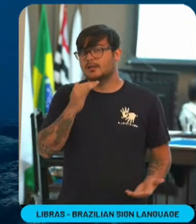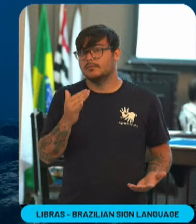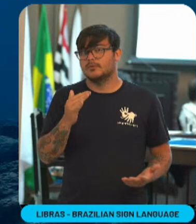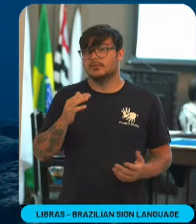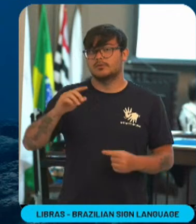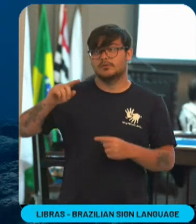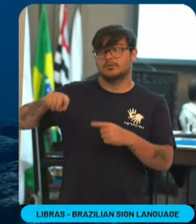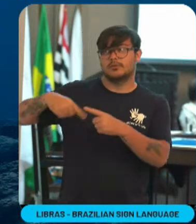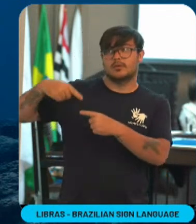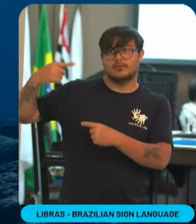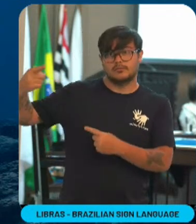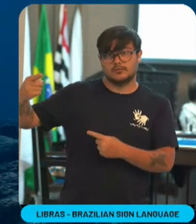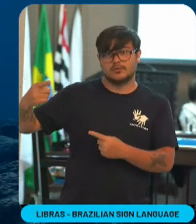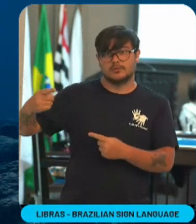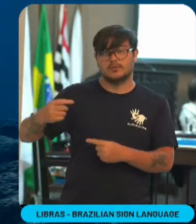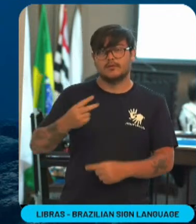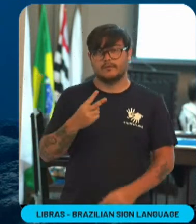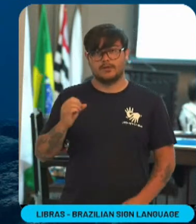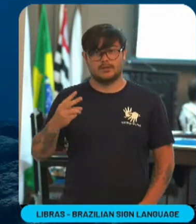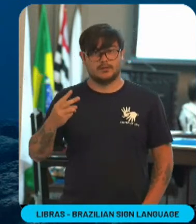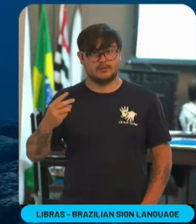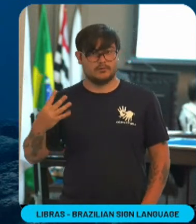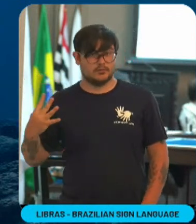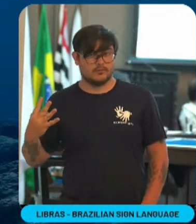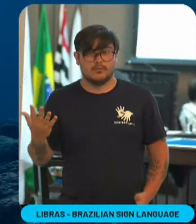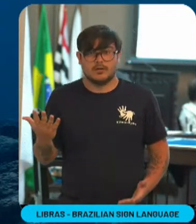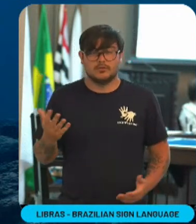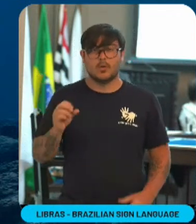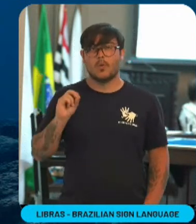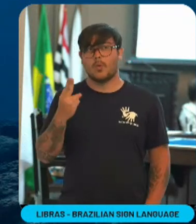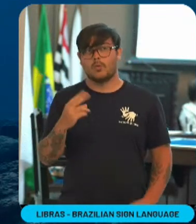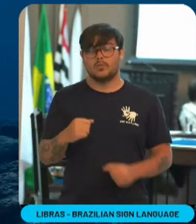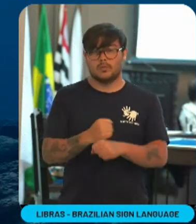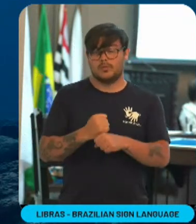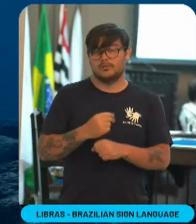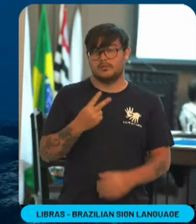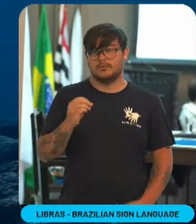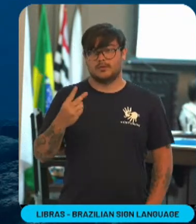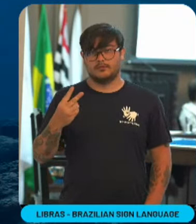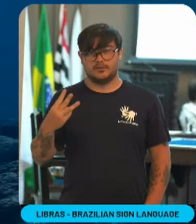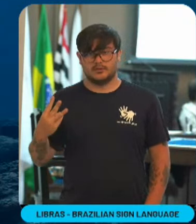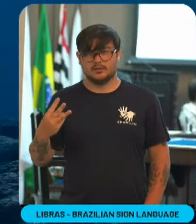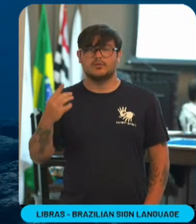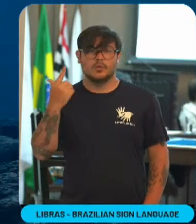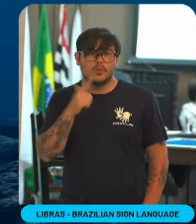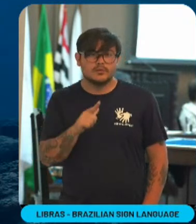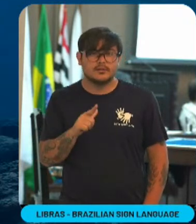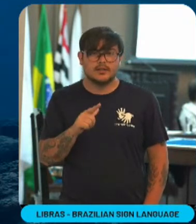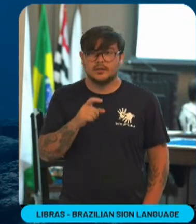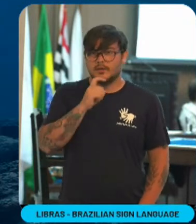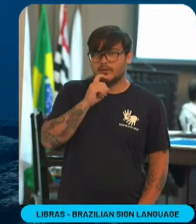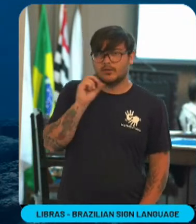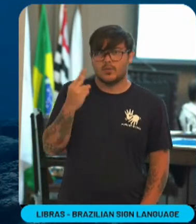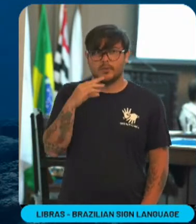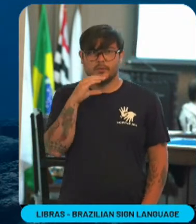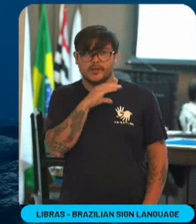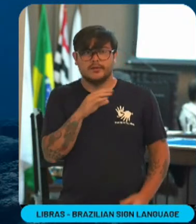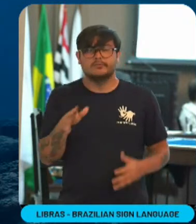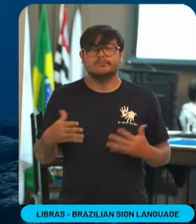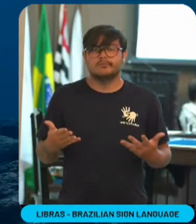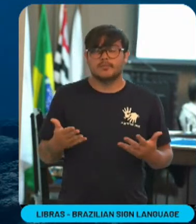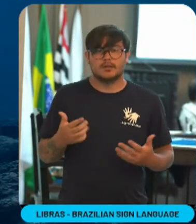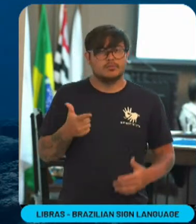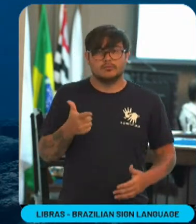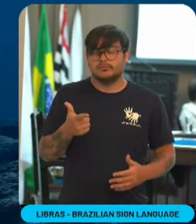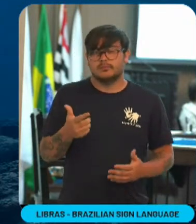difficulty of knowing if in the next harvest, 23-24, or in the year of 23, I will have influence of